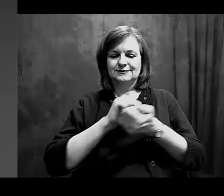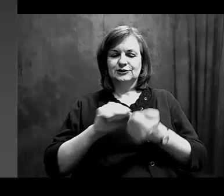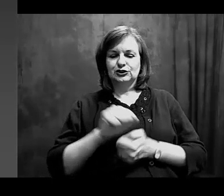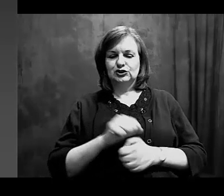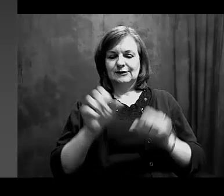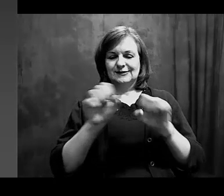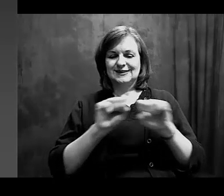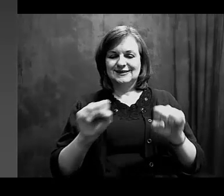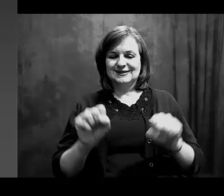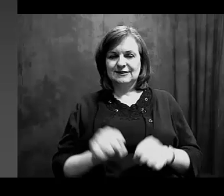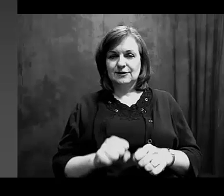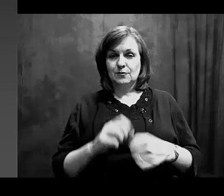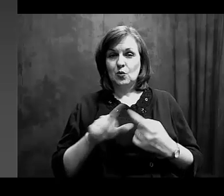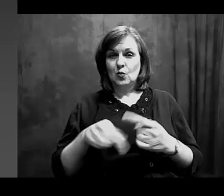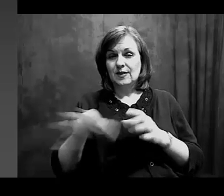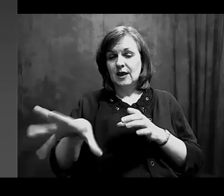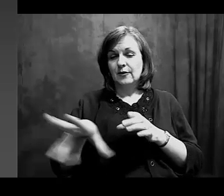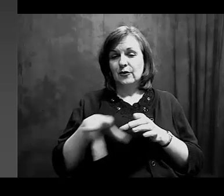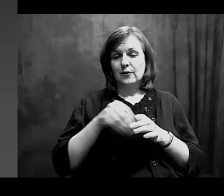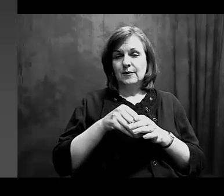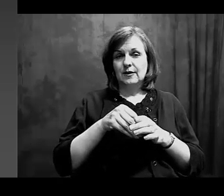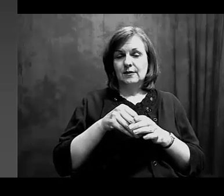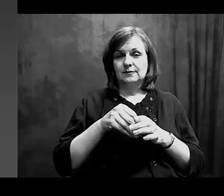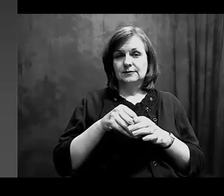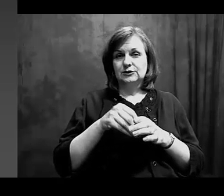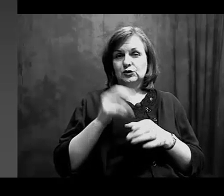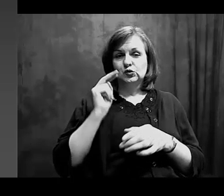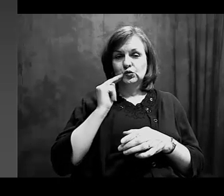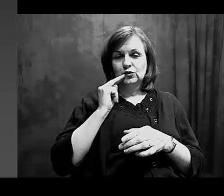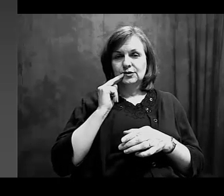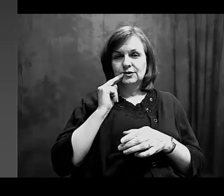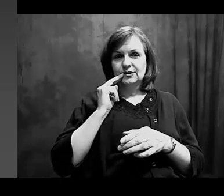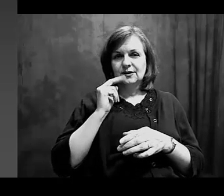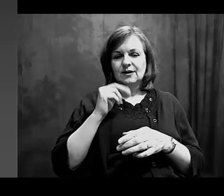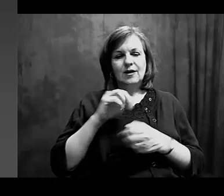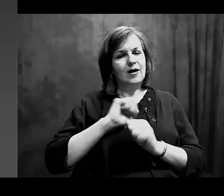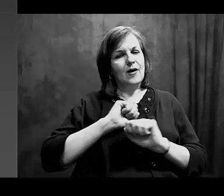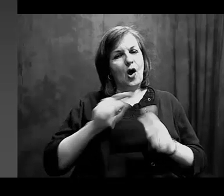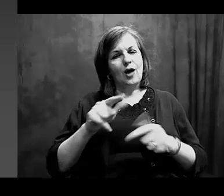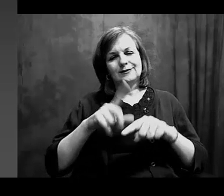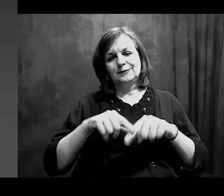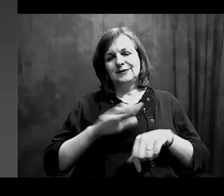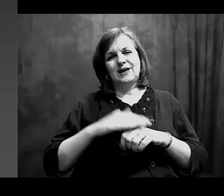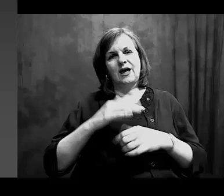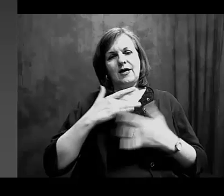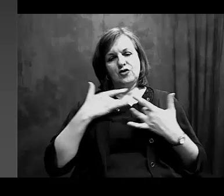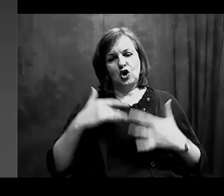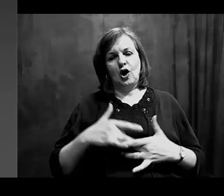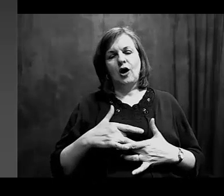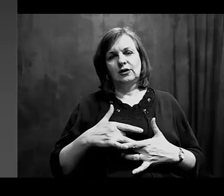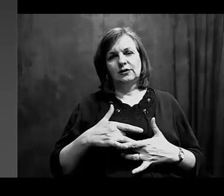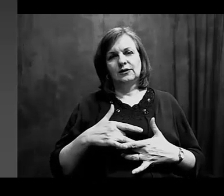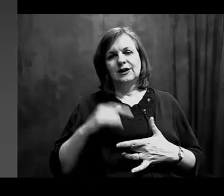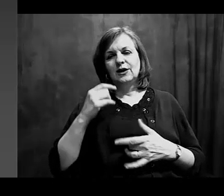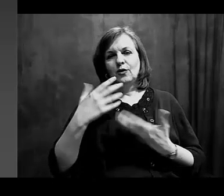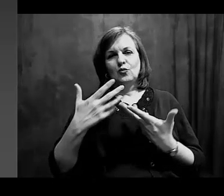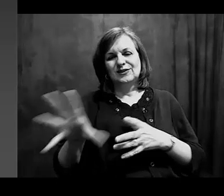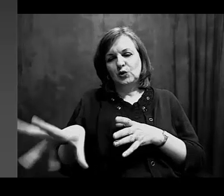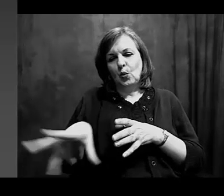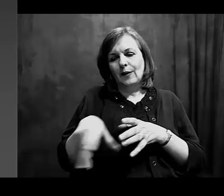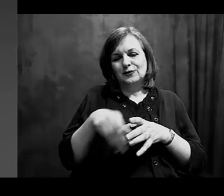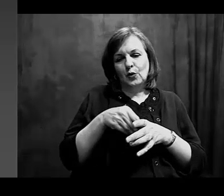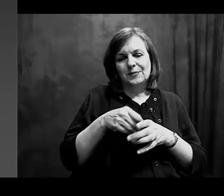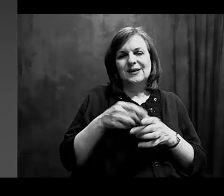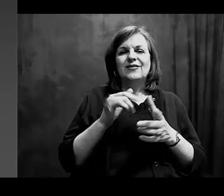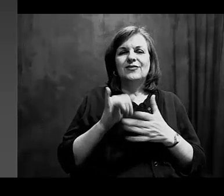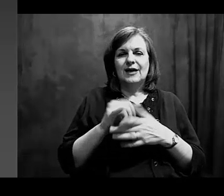simply by regulating what the body is going to absorb from the next meal you eat. The liver also does a lot